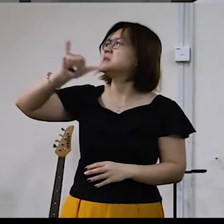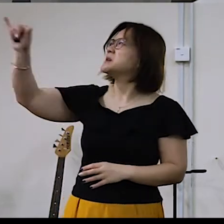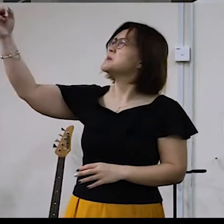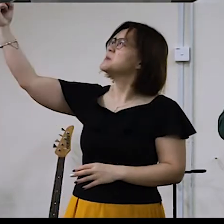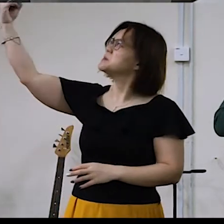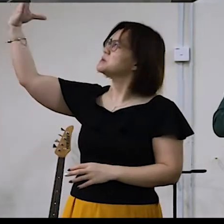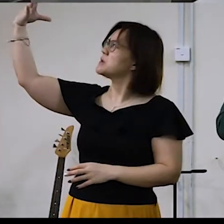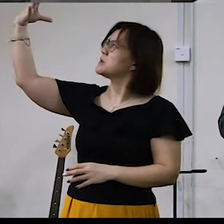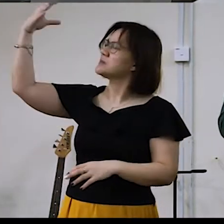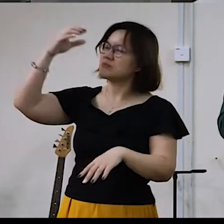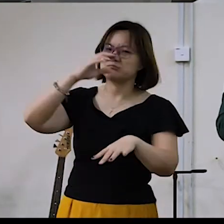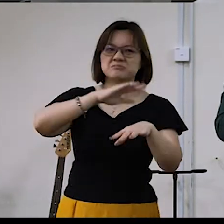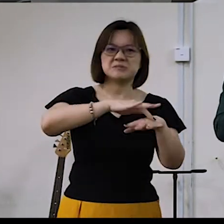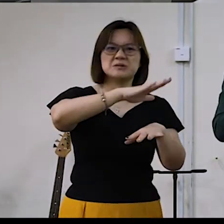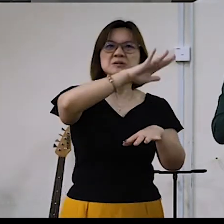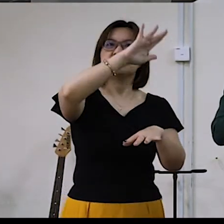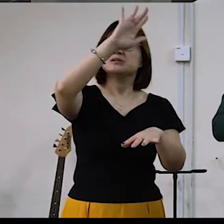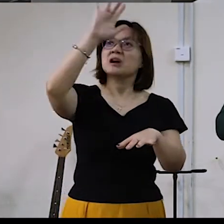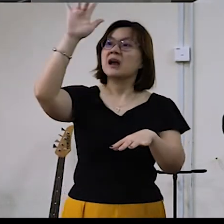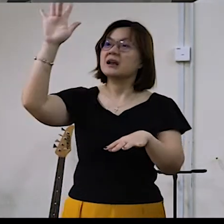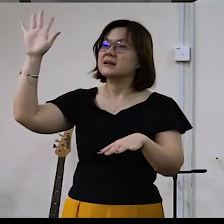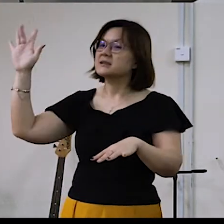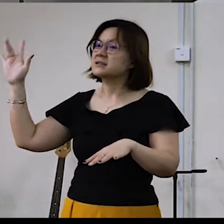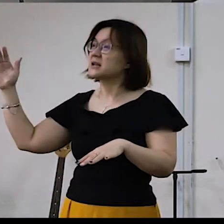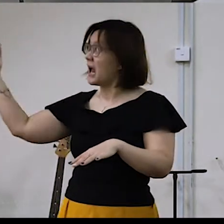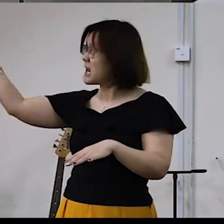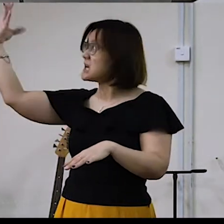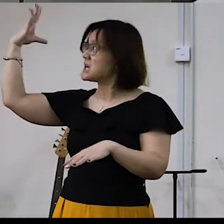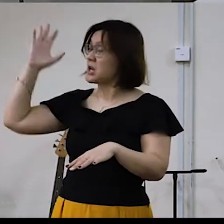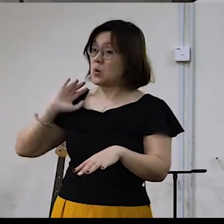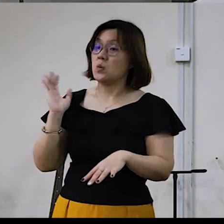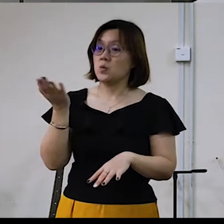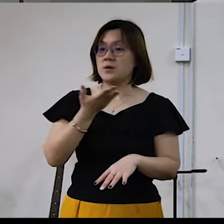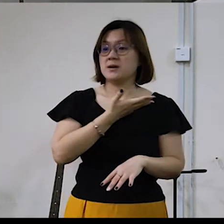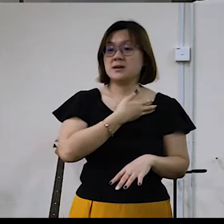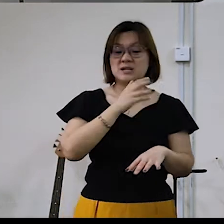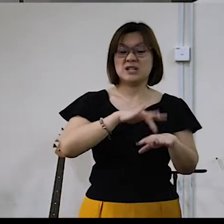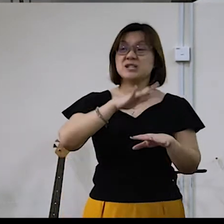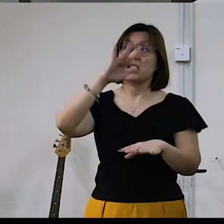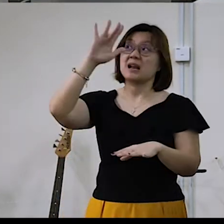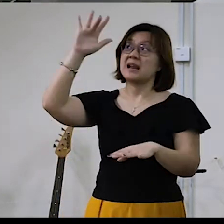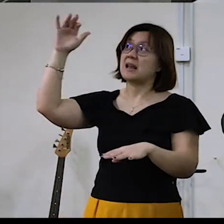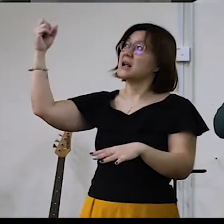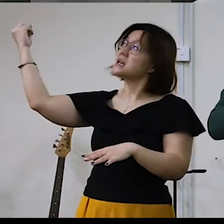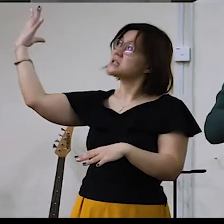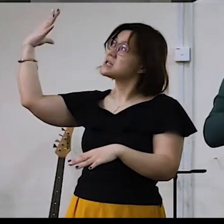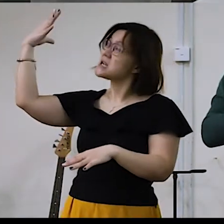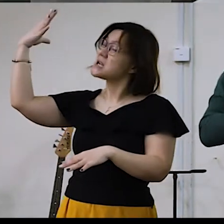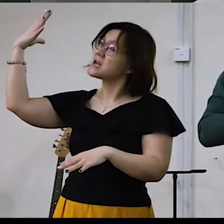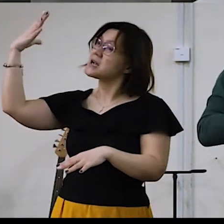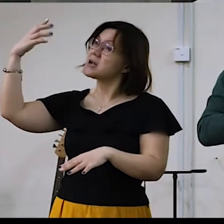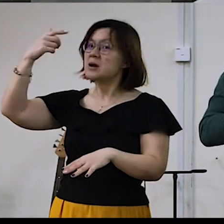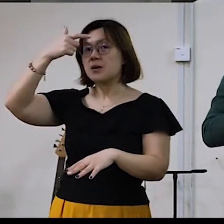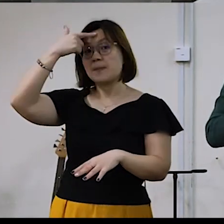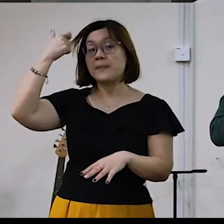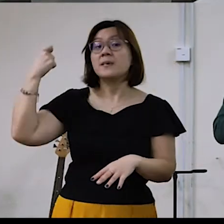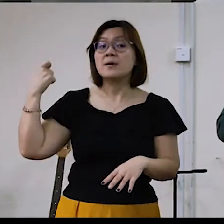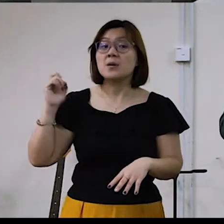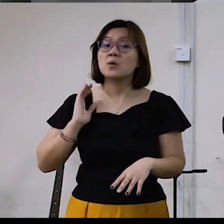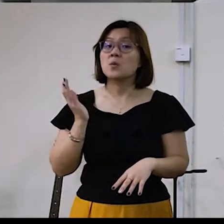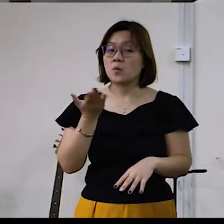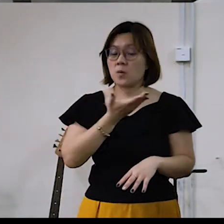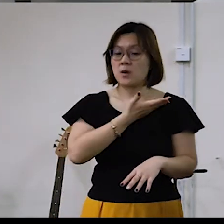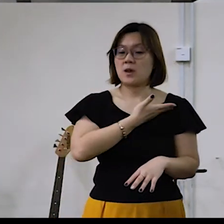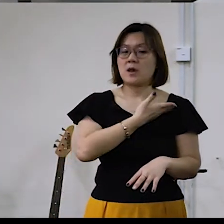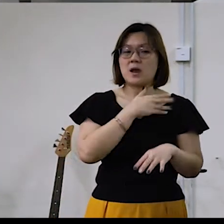Your family will feel, she is different. Your friends will say, wow, he is amazing. All because you became that sunshine in the name of